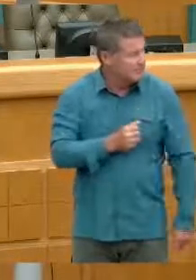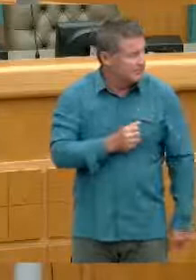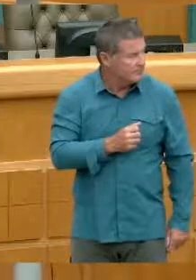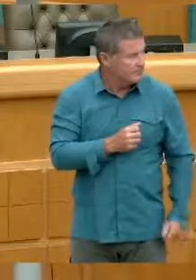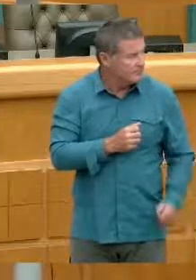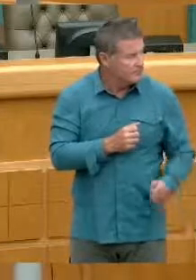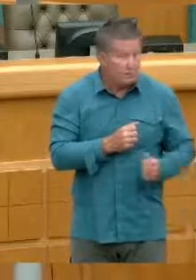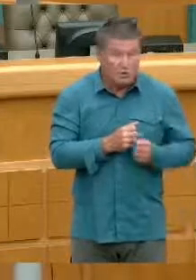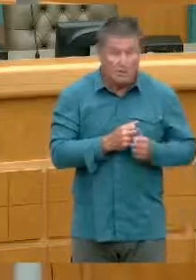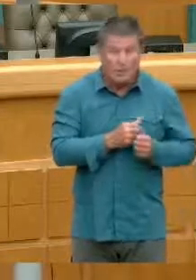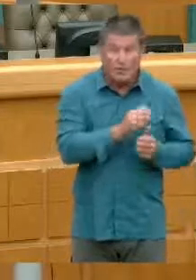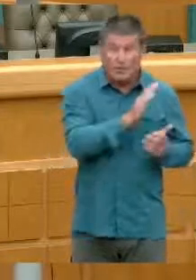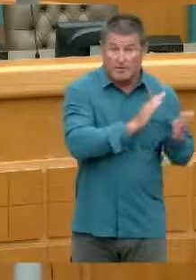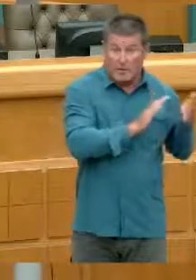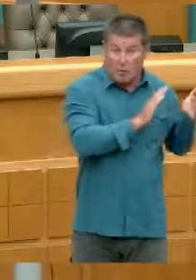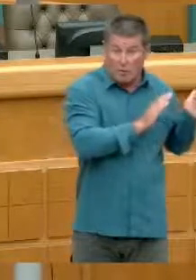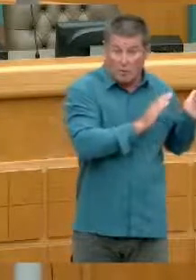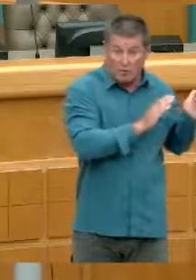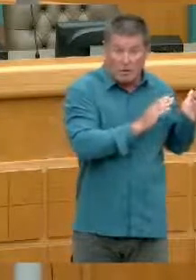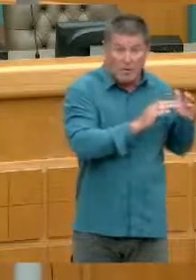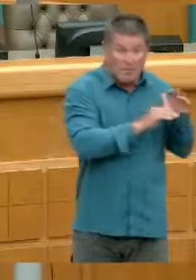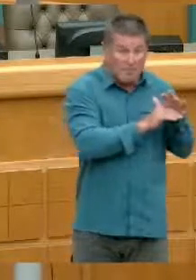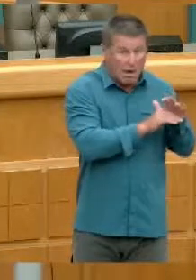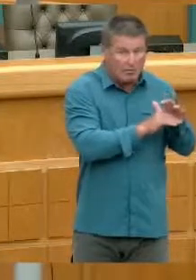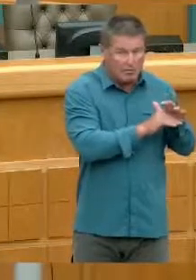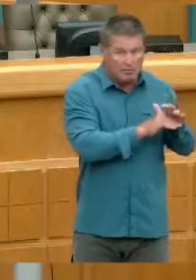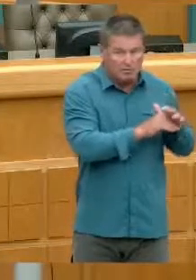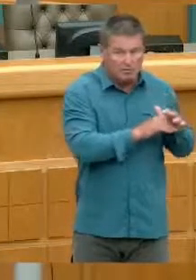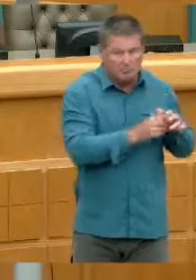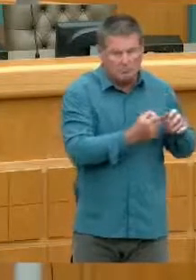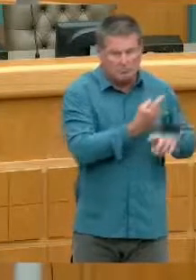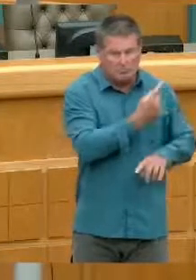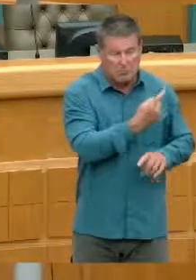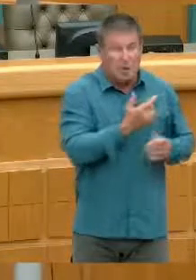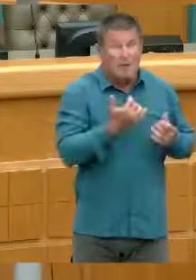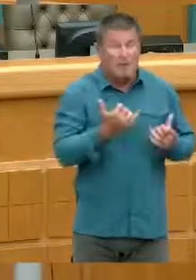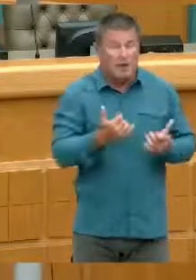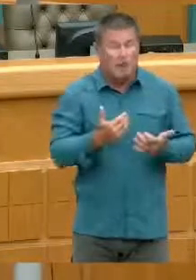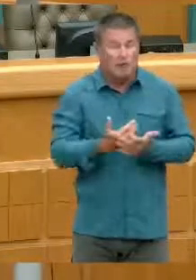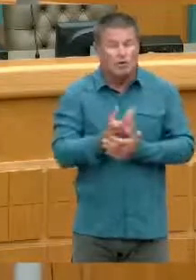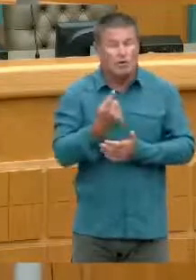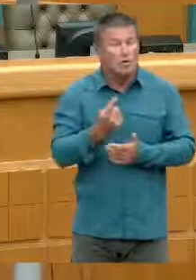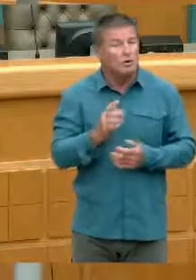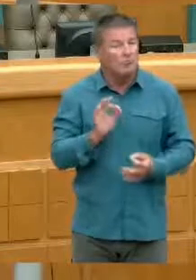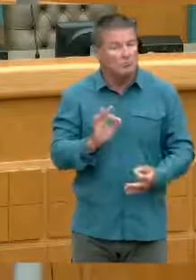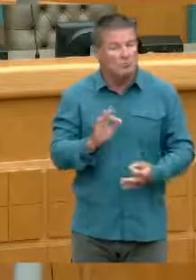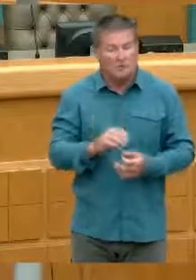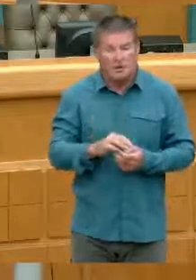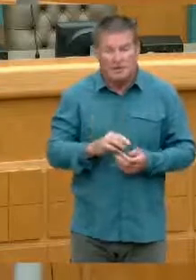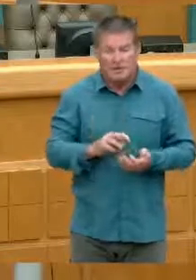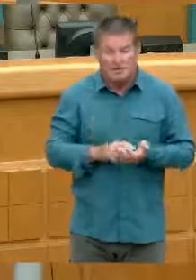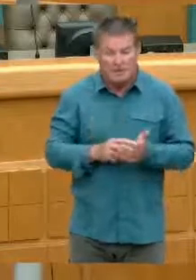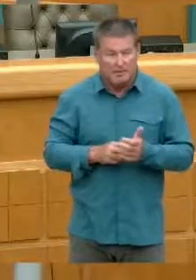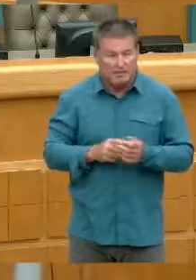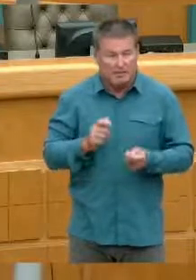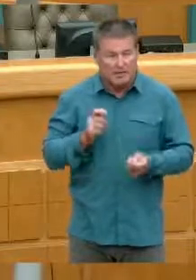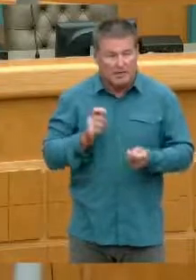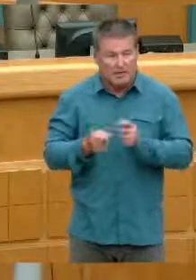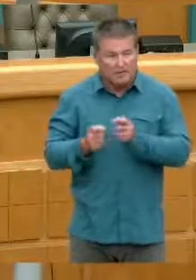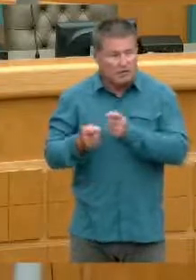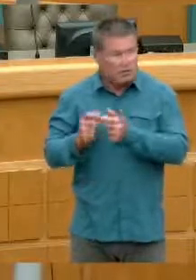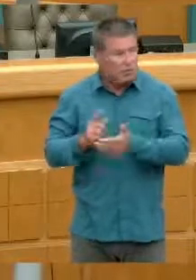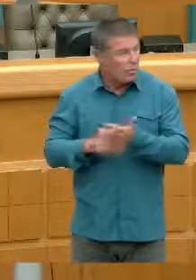the model that I'm presenting today. But that's representing that there's a change in what it means to test positive, and each of these